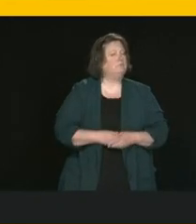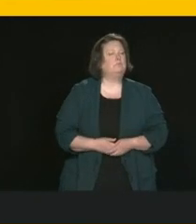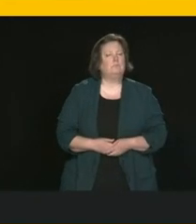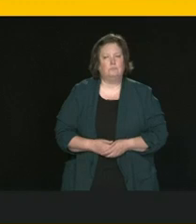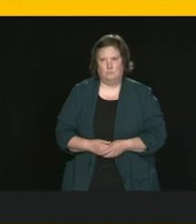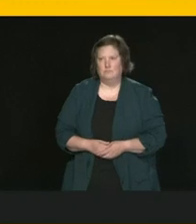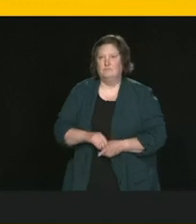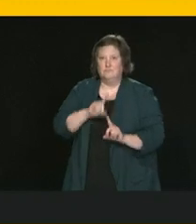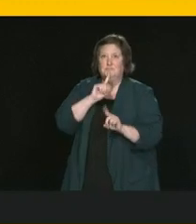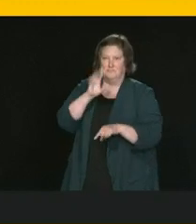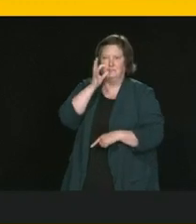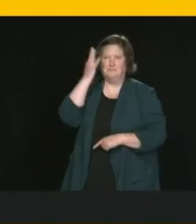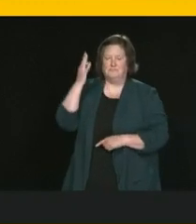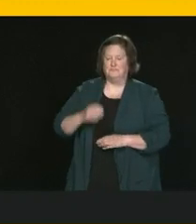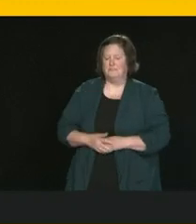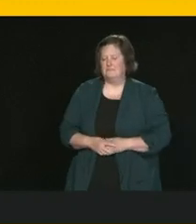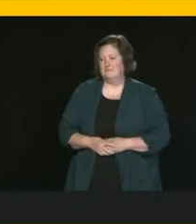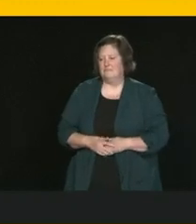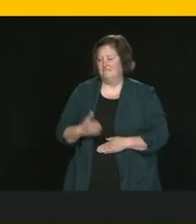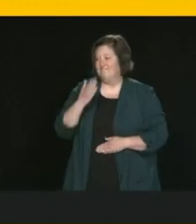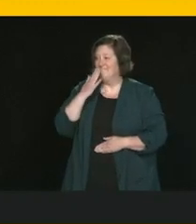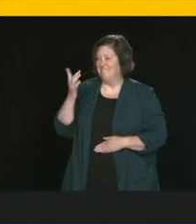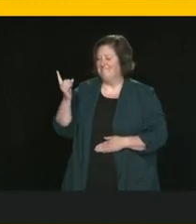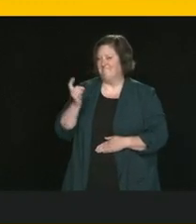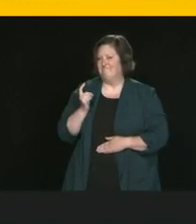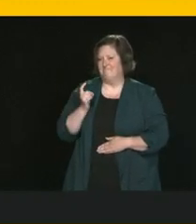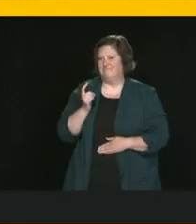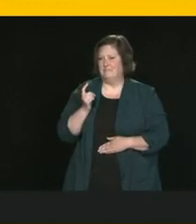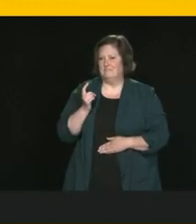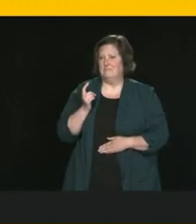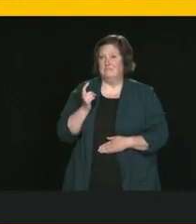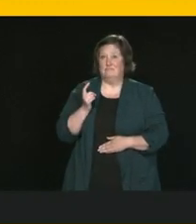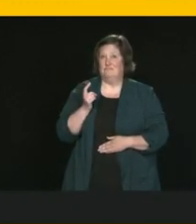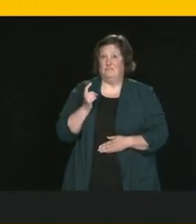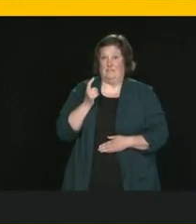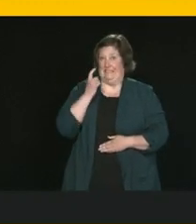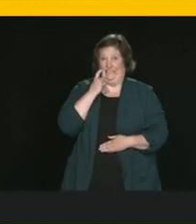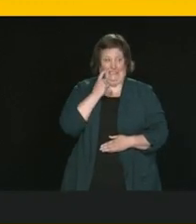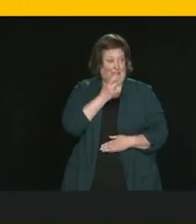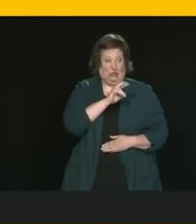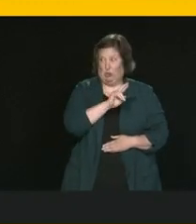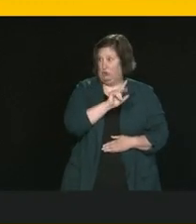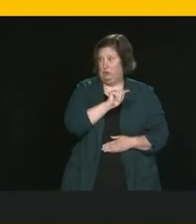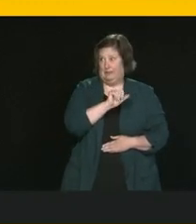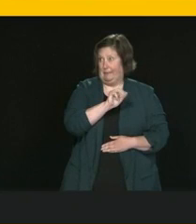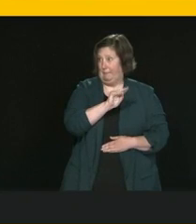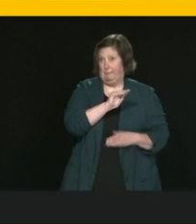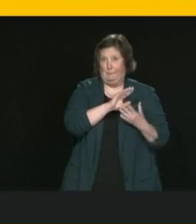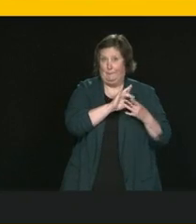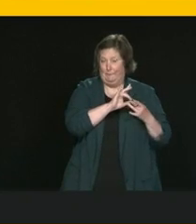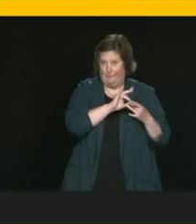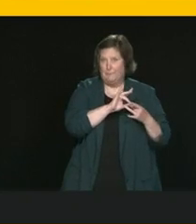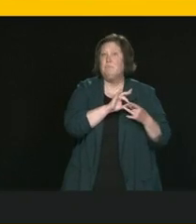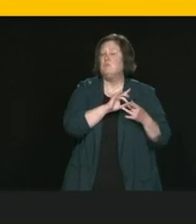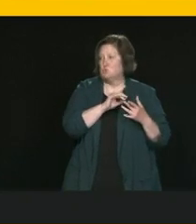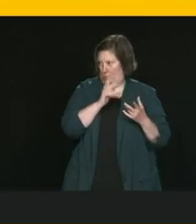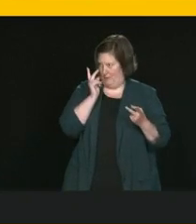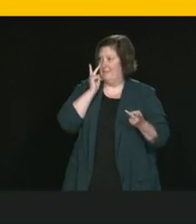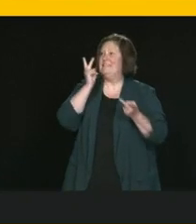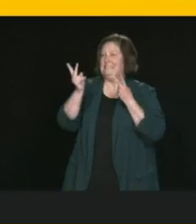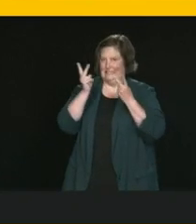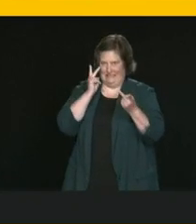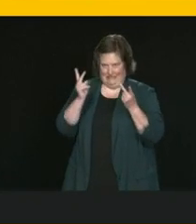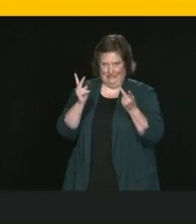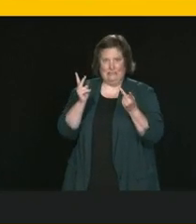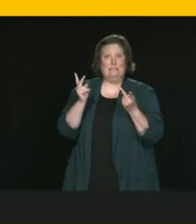your question. As Dr. Tang has just said, we are aware. We've also seen the news and reports